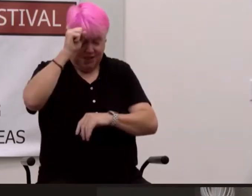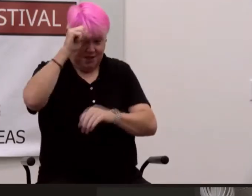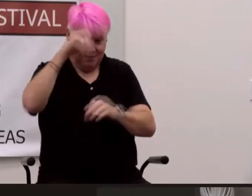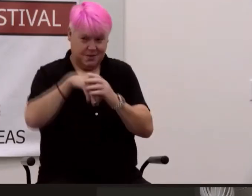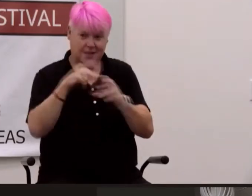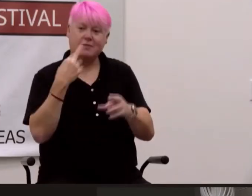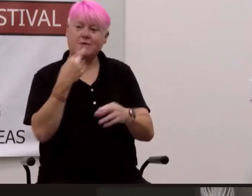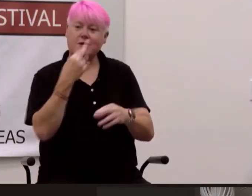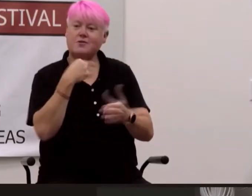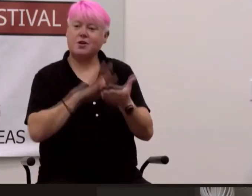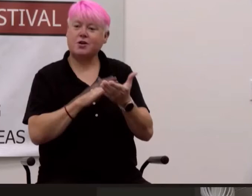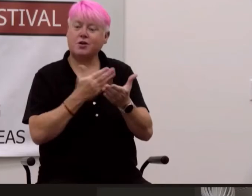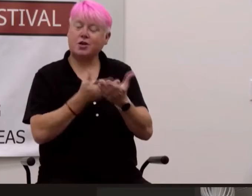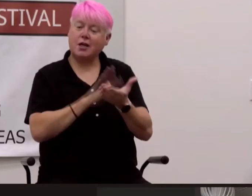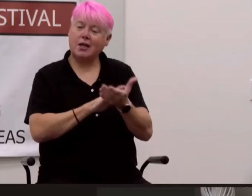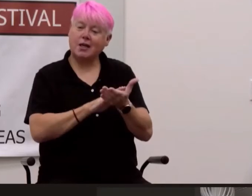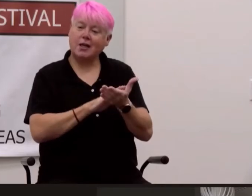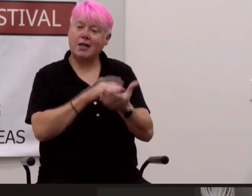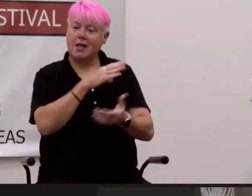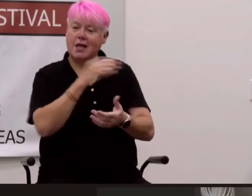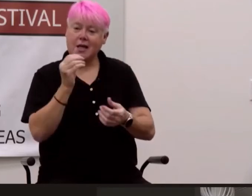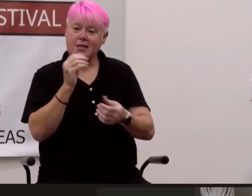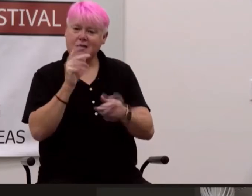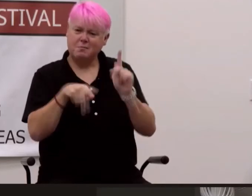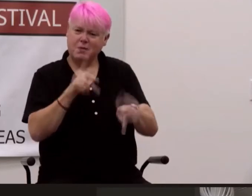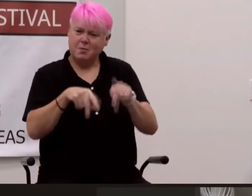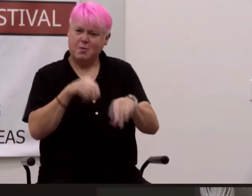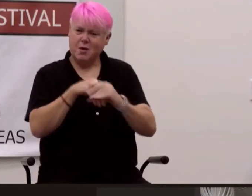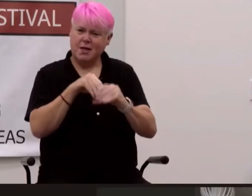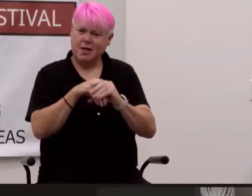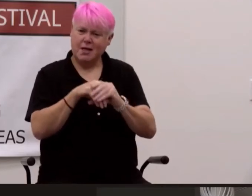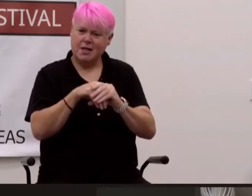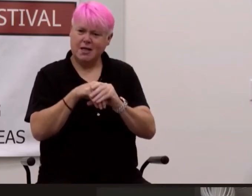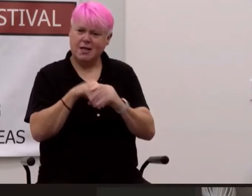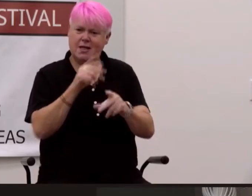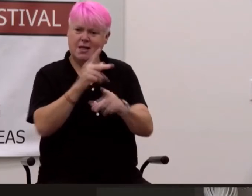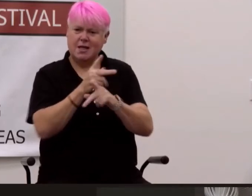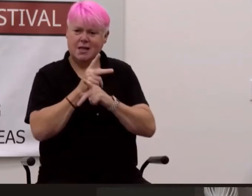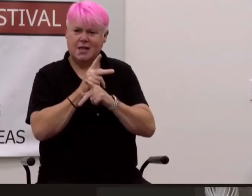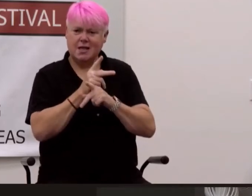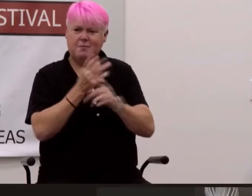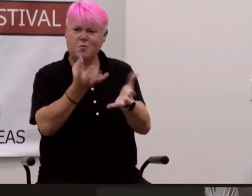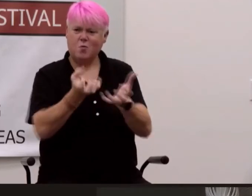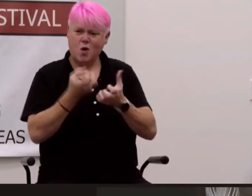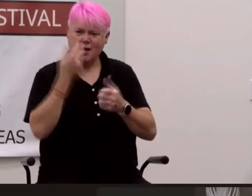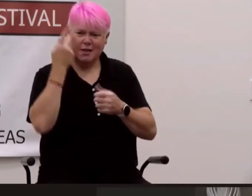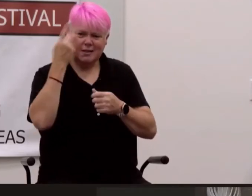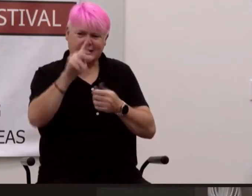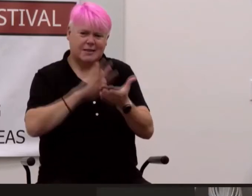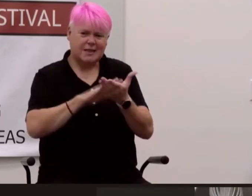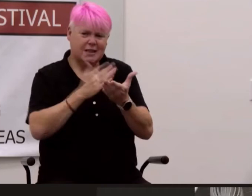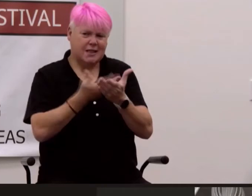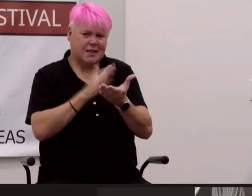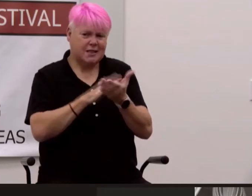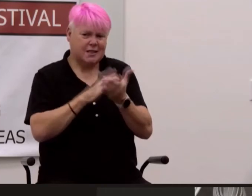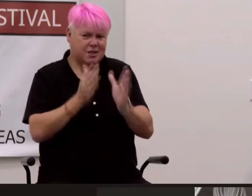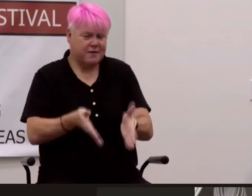he does, and some people were in, and they kept insisting on seeing the chef. They had a wonderful dinner. They wanted to